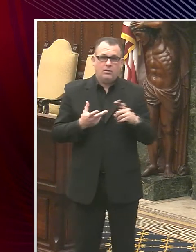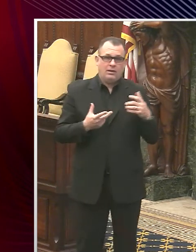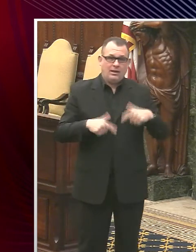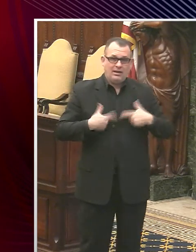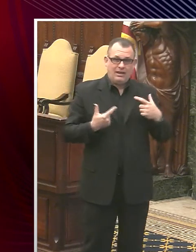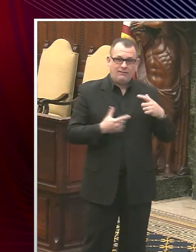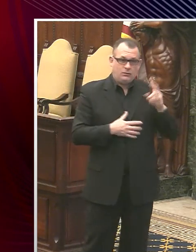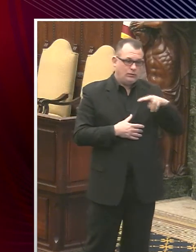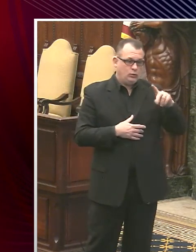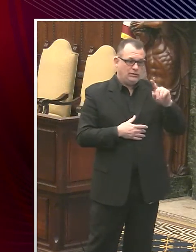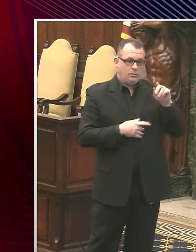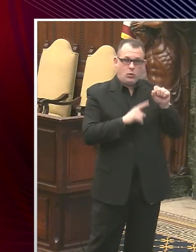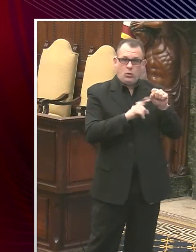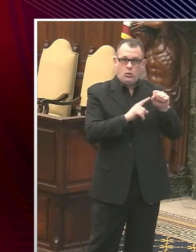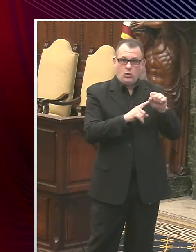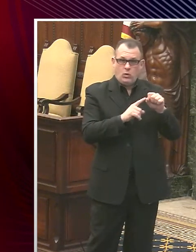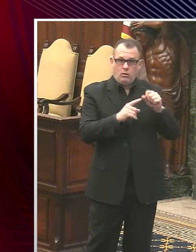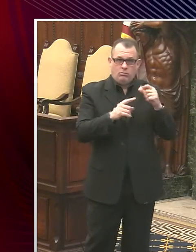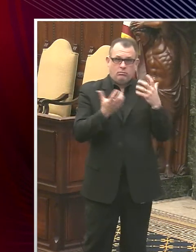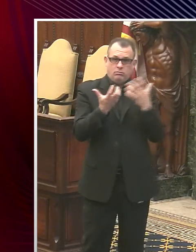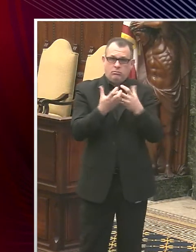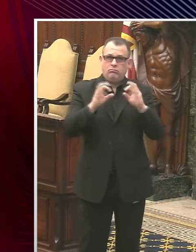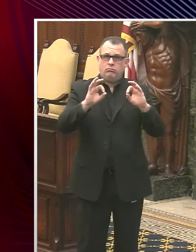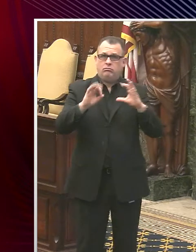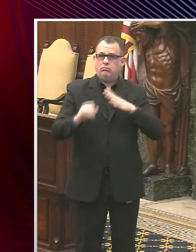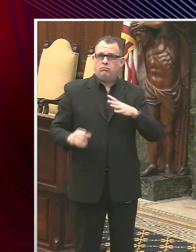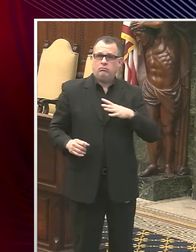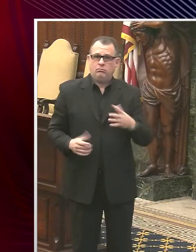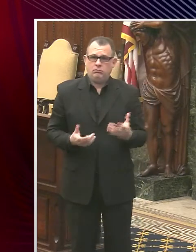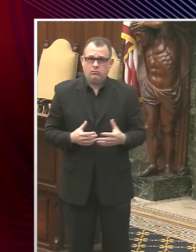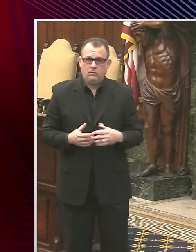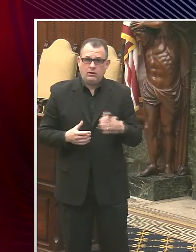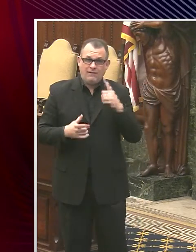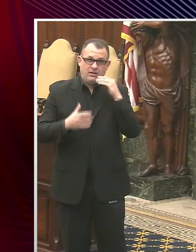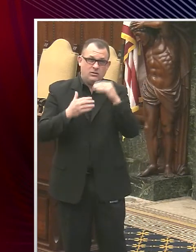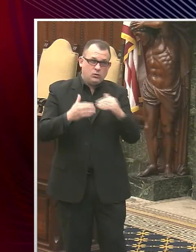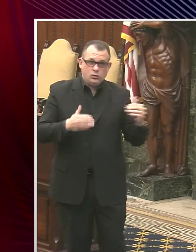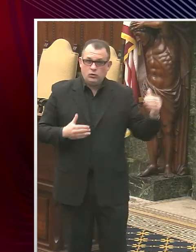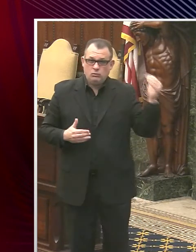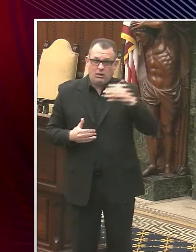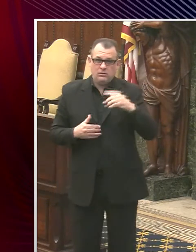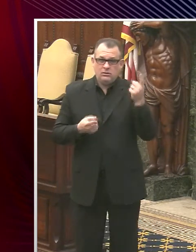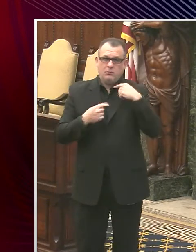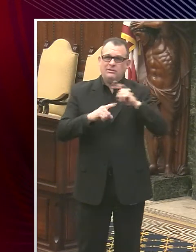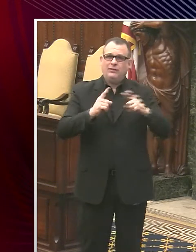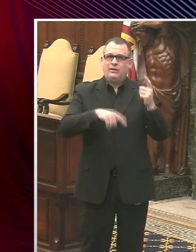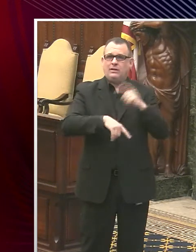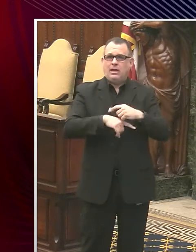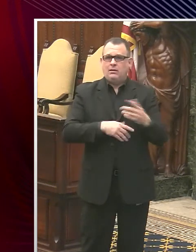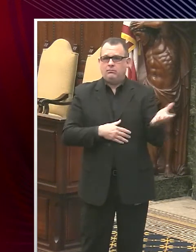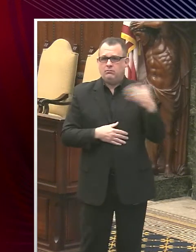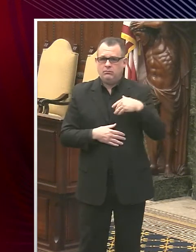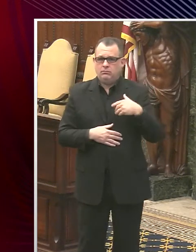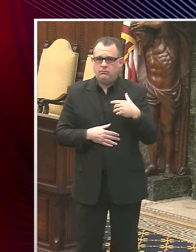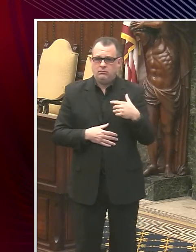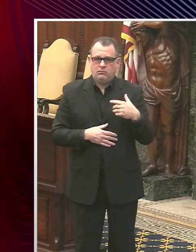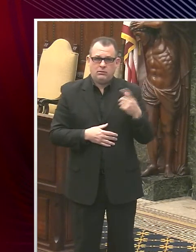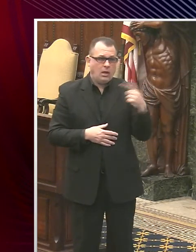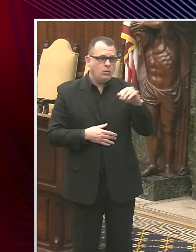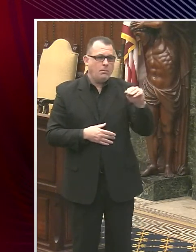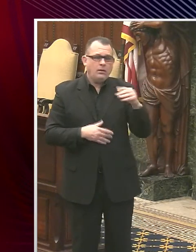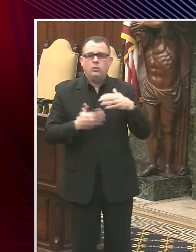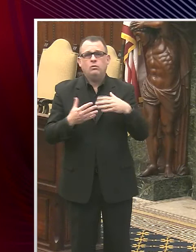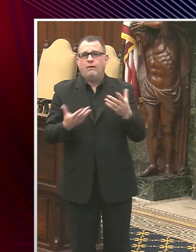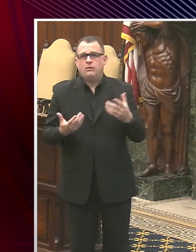would be great. If we're oversubscribed that day, they may be scheduled for another day or otherwise directed to come back on another day. Do you